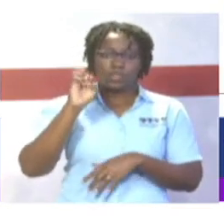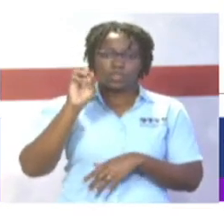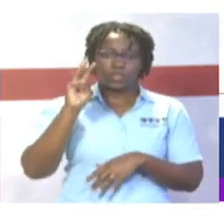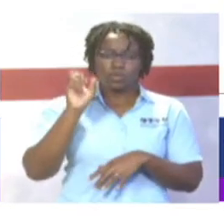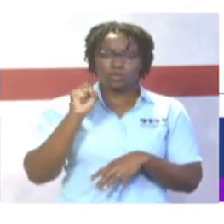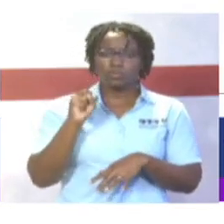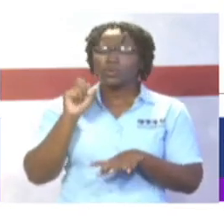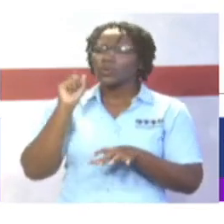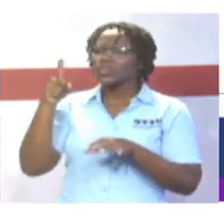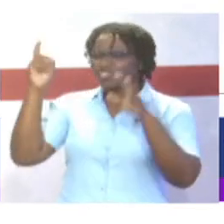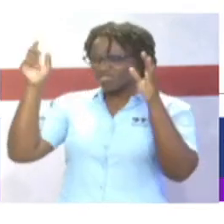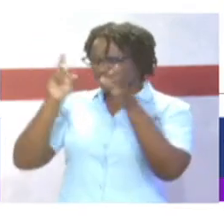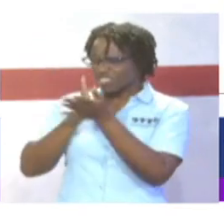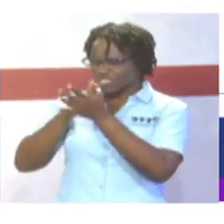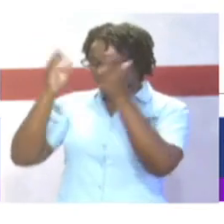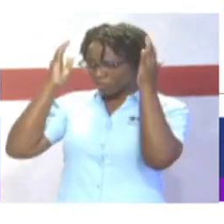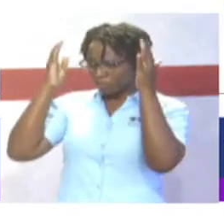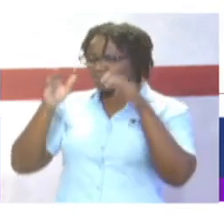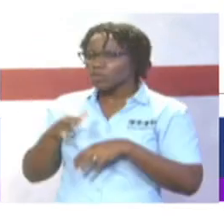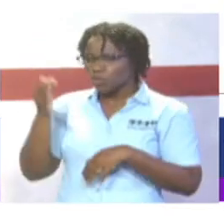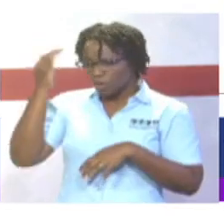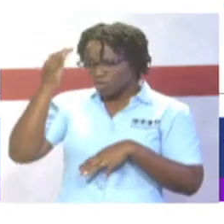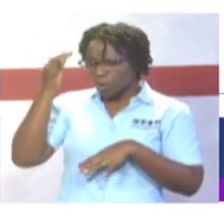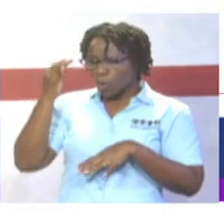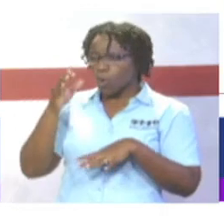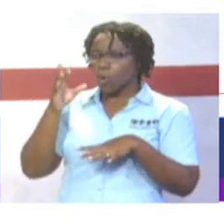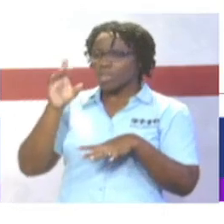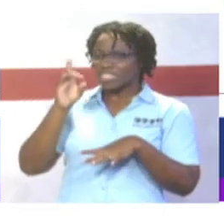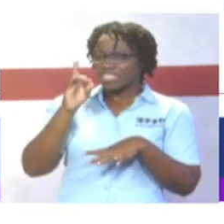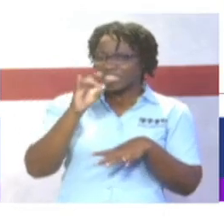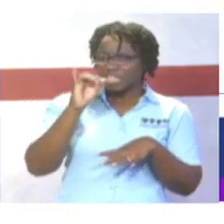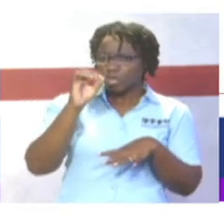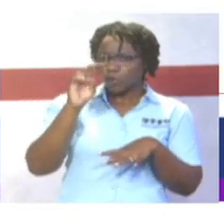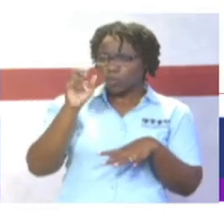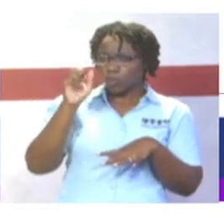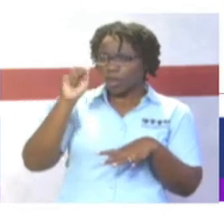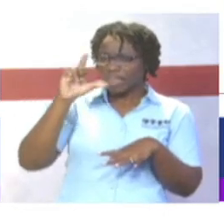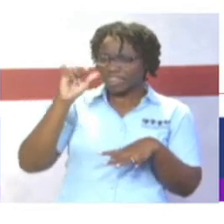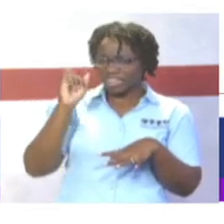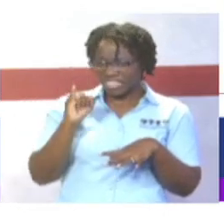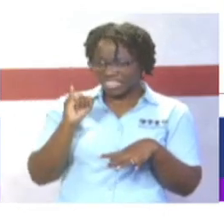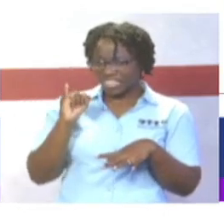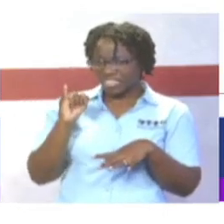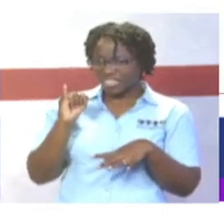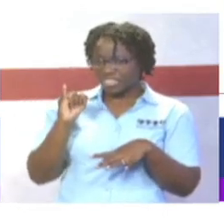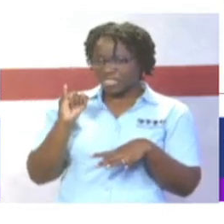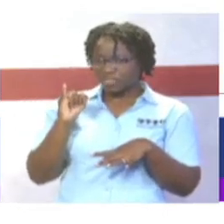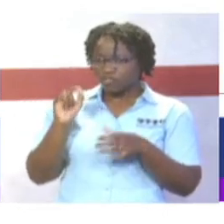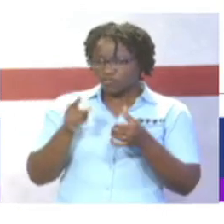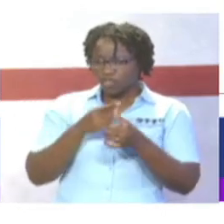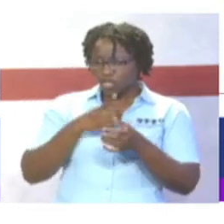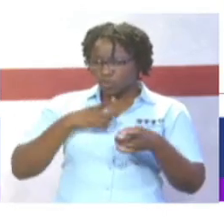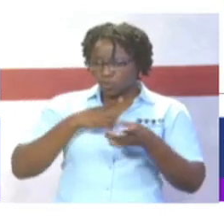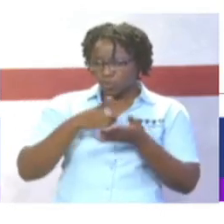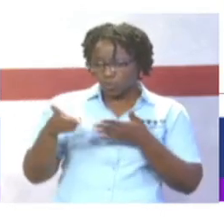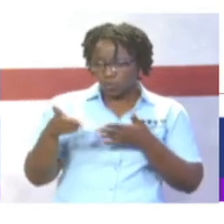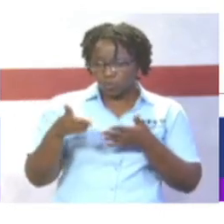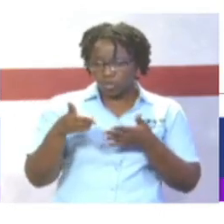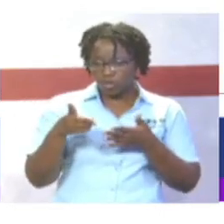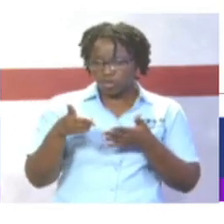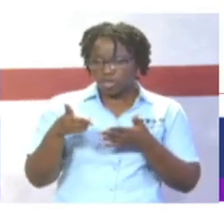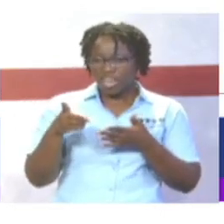that Diwali is this week and we are also entering into the Christmas season, there seems to be an increased foot traffic in key